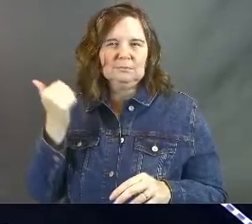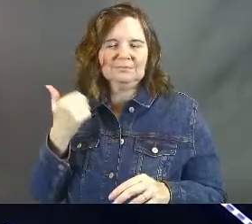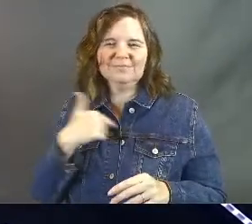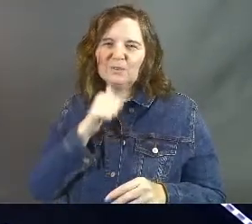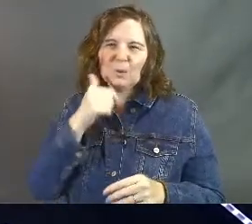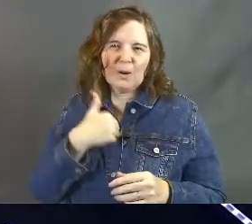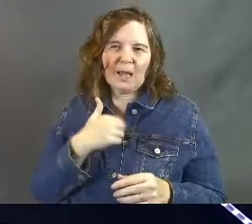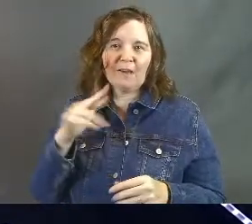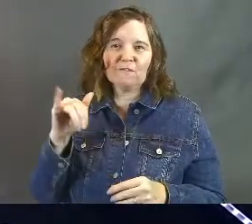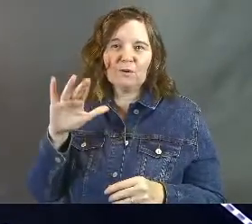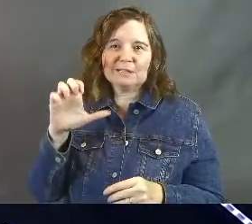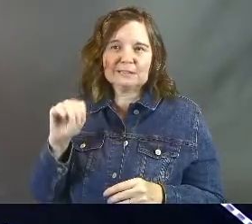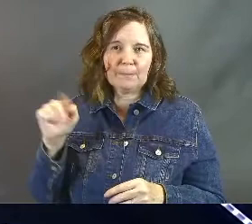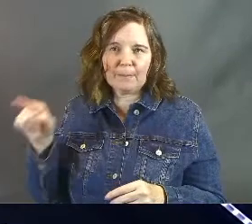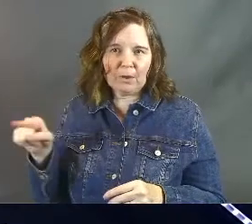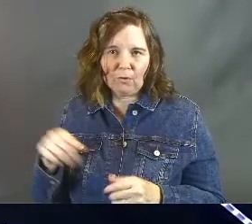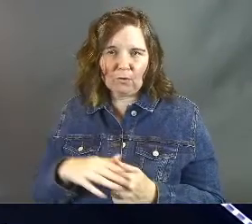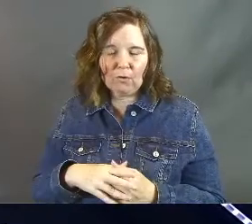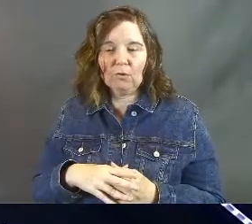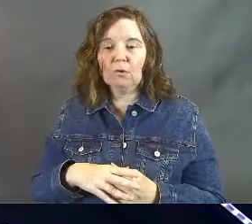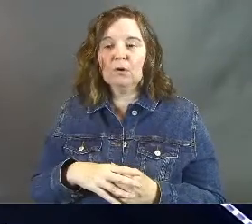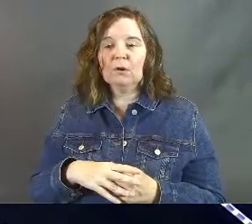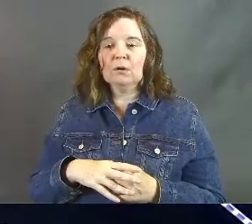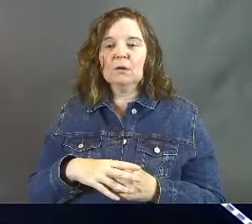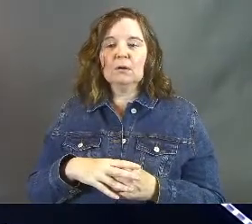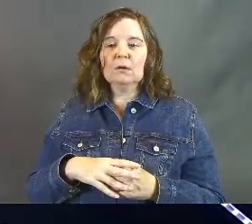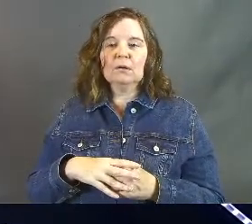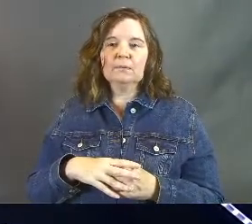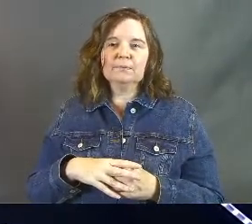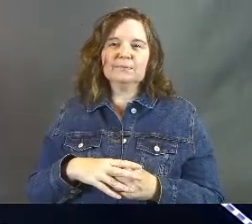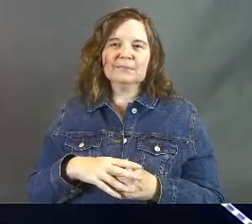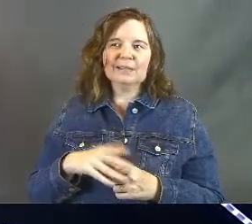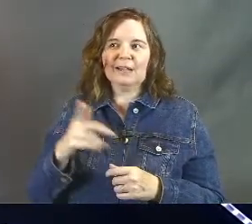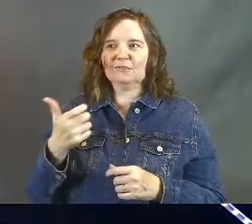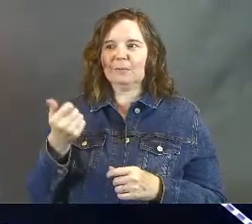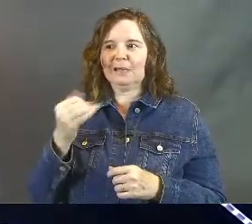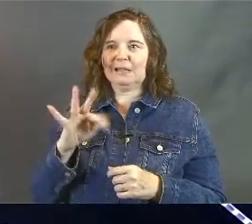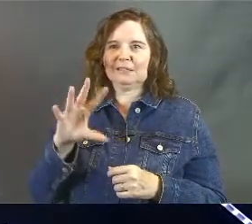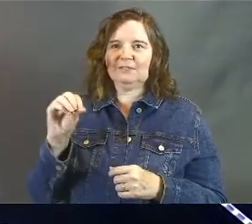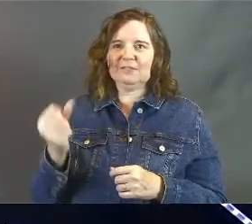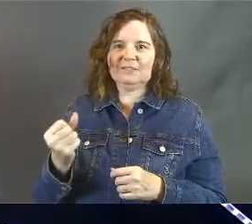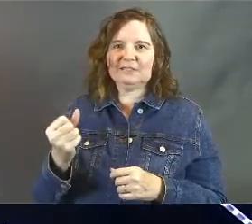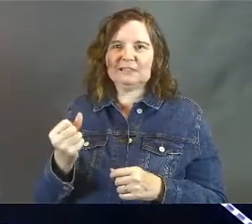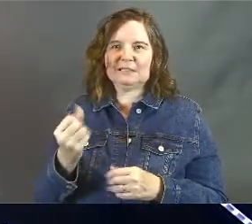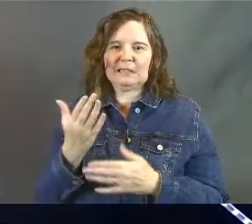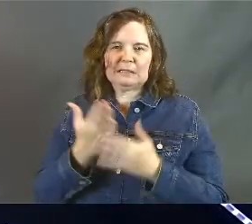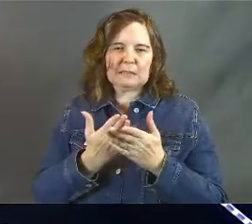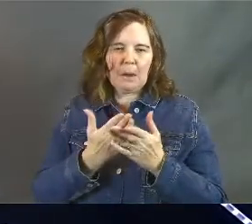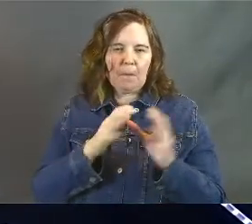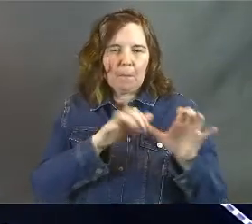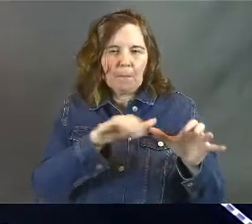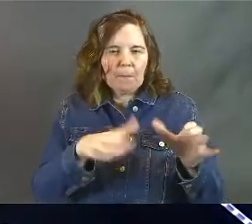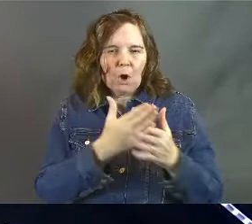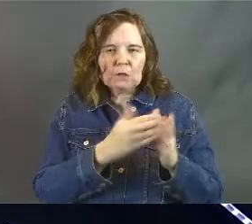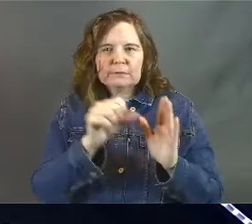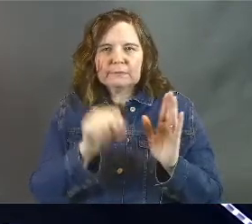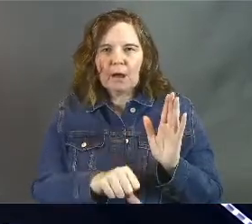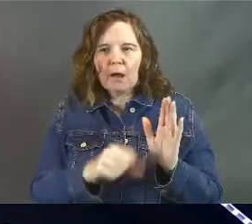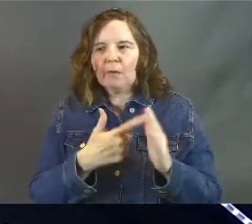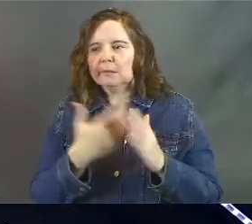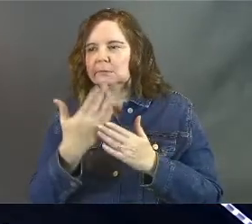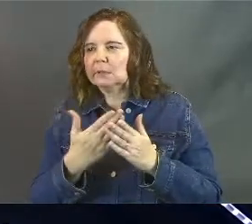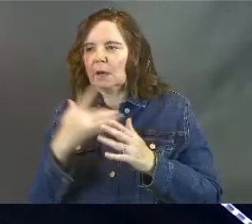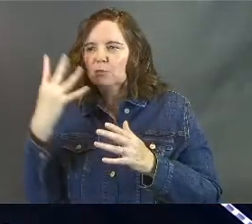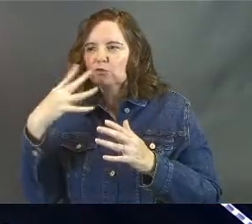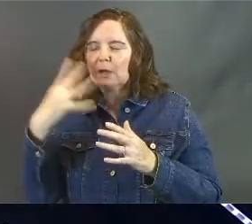And we don't have racism up there. Racism is from the 1950s and pockets in the South and